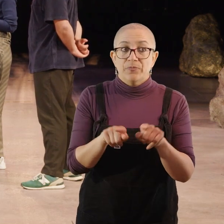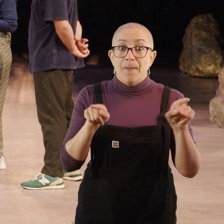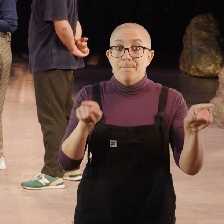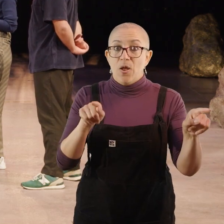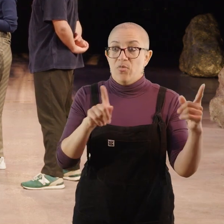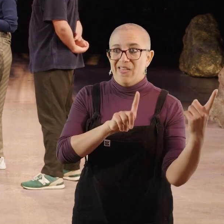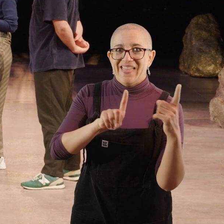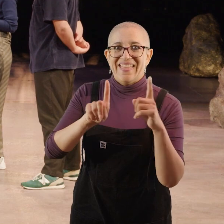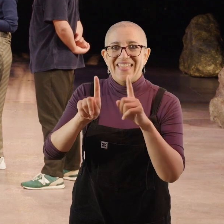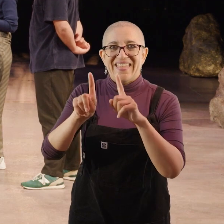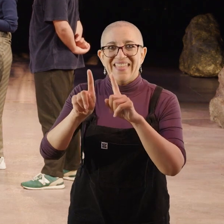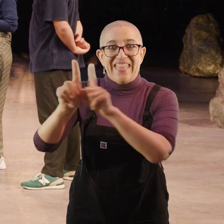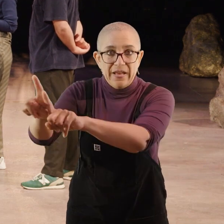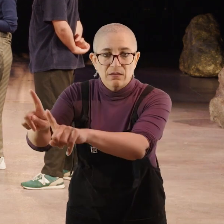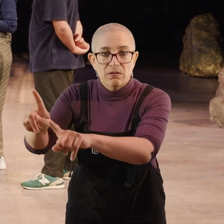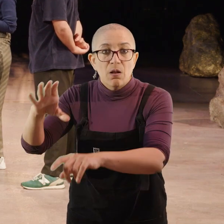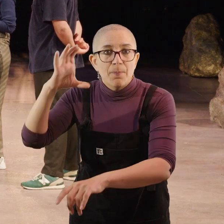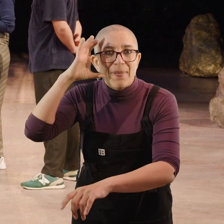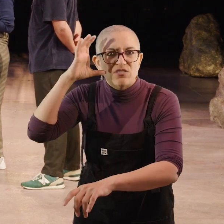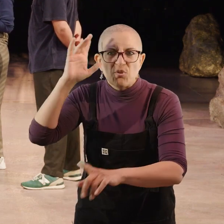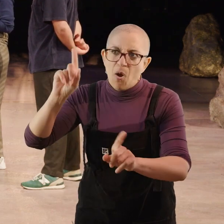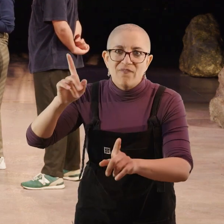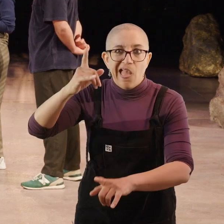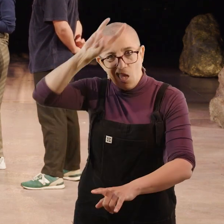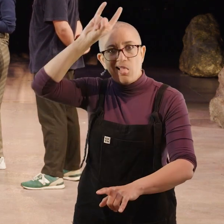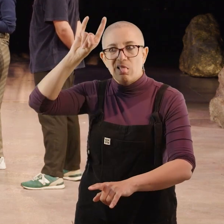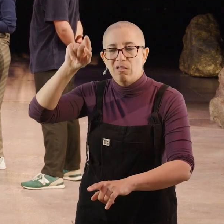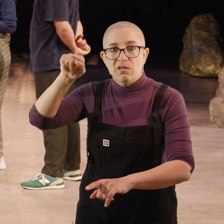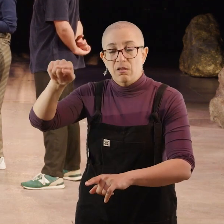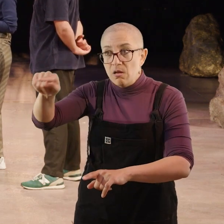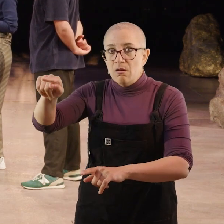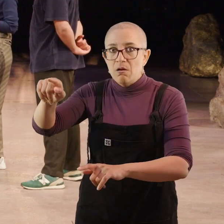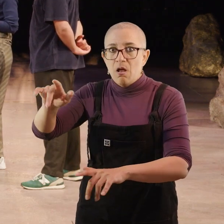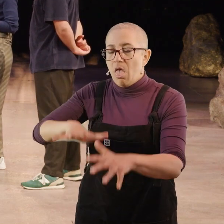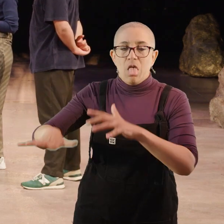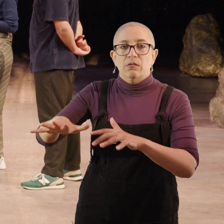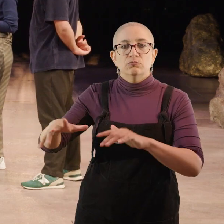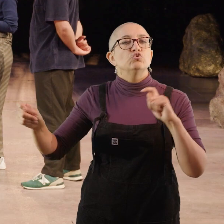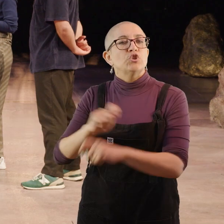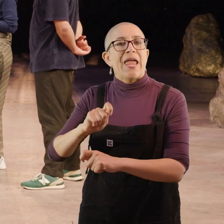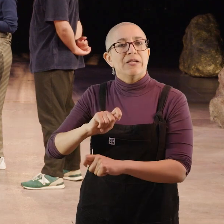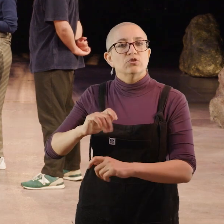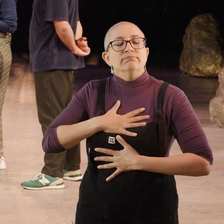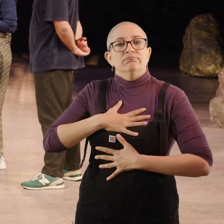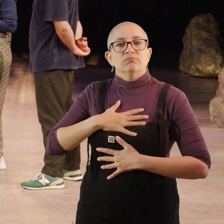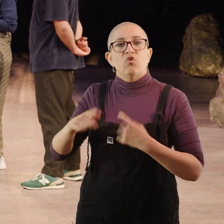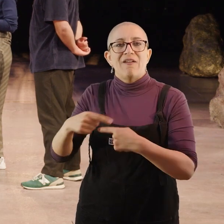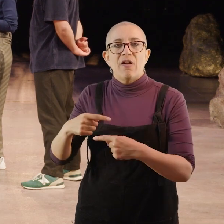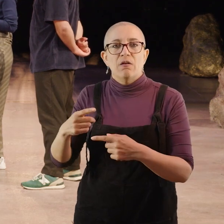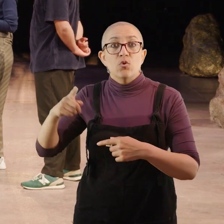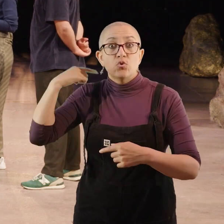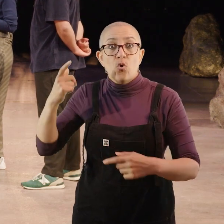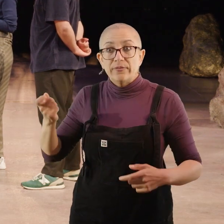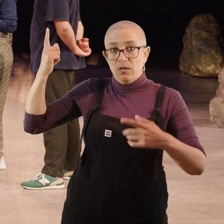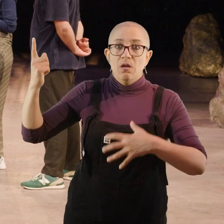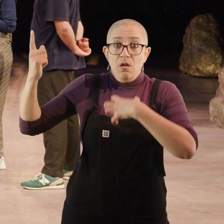really, and are changed forever. Yeah, and every time there's a hark as well, it's that thing of the noise makes you jump in as a